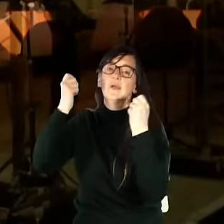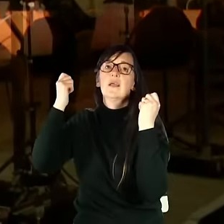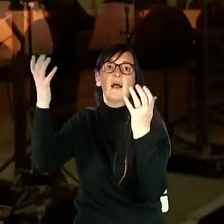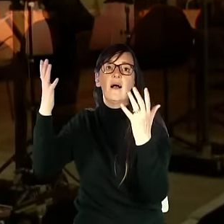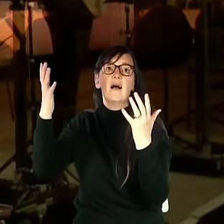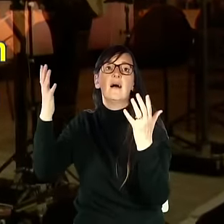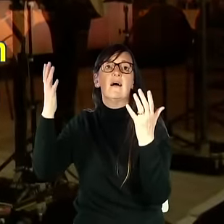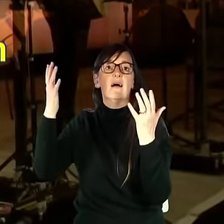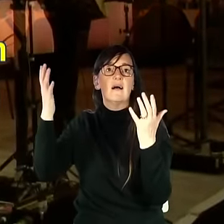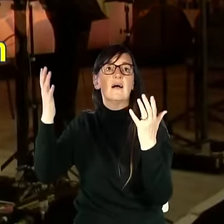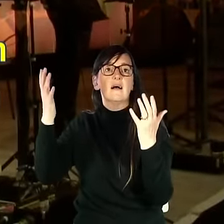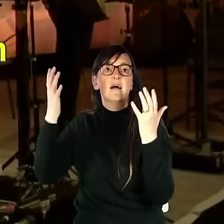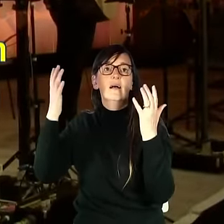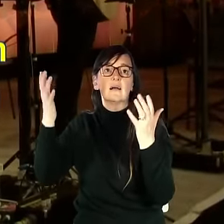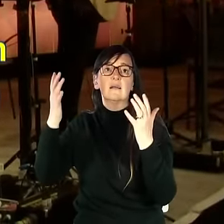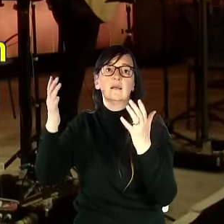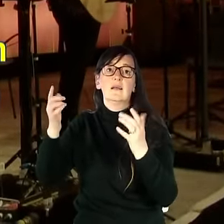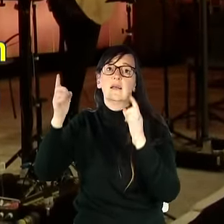alleluia.